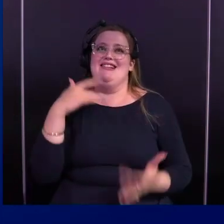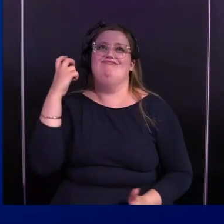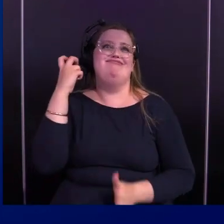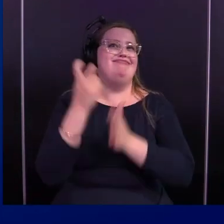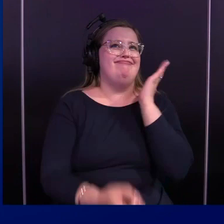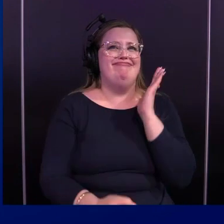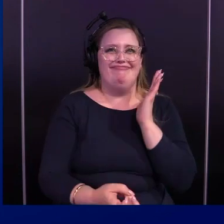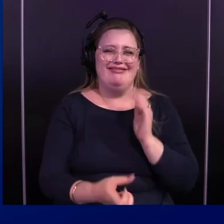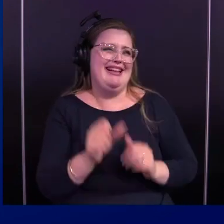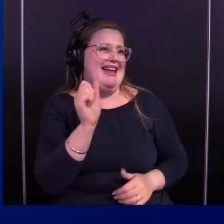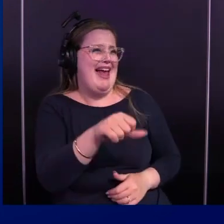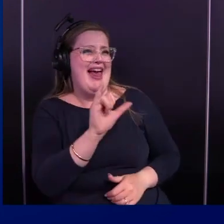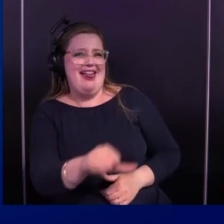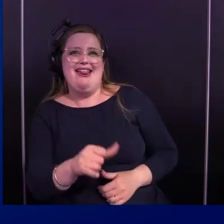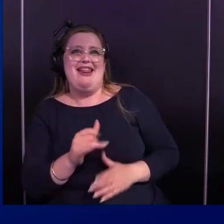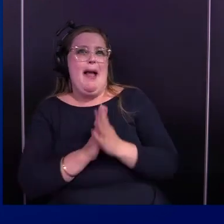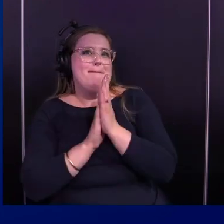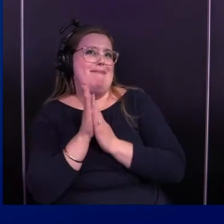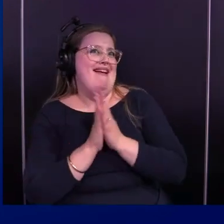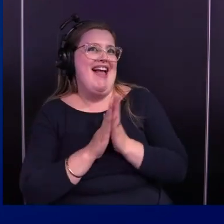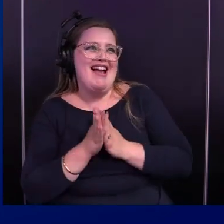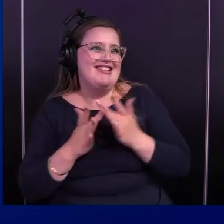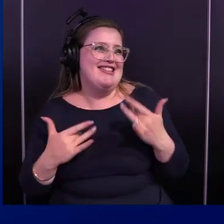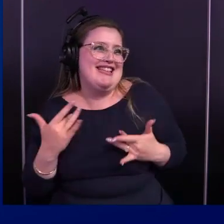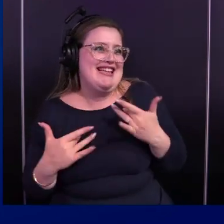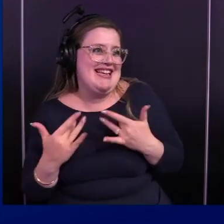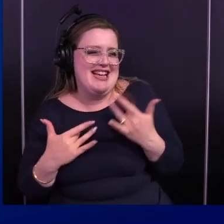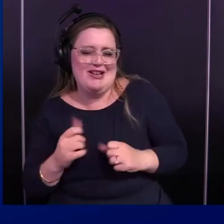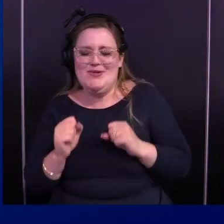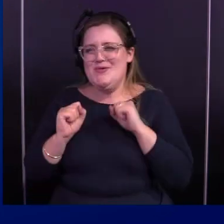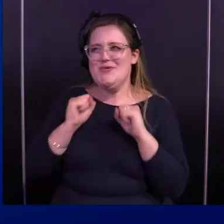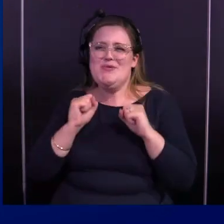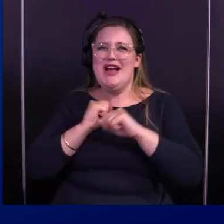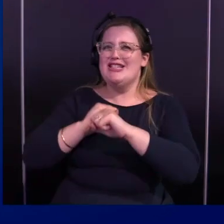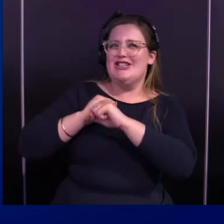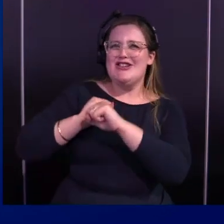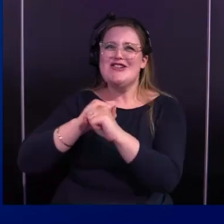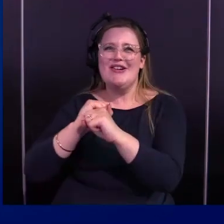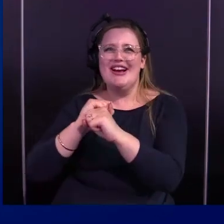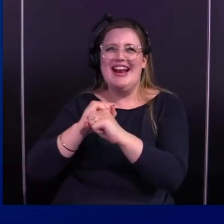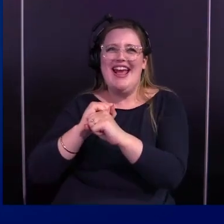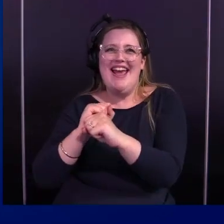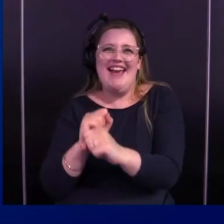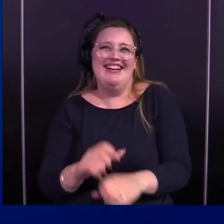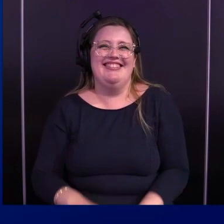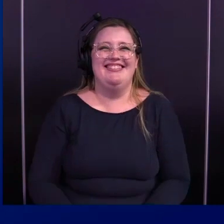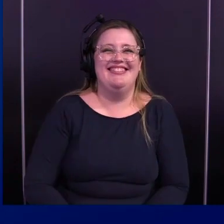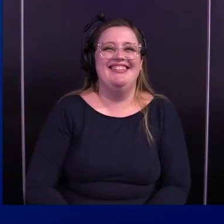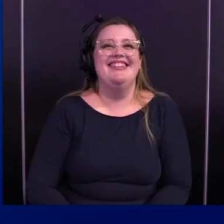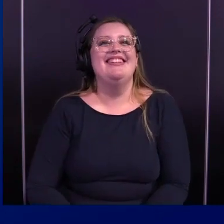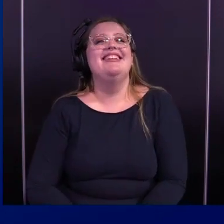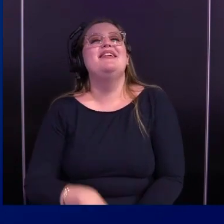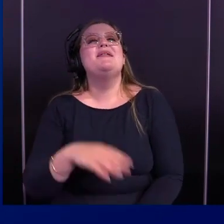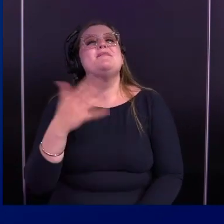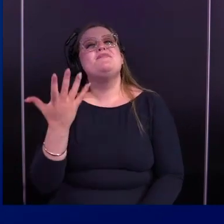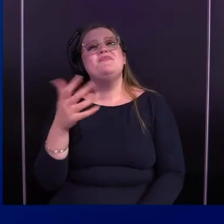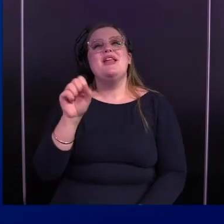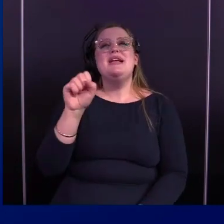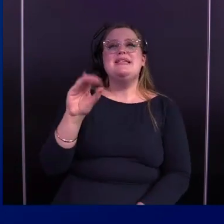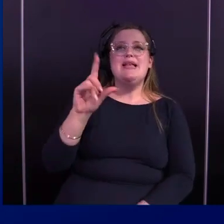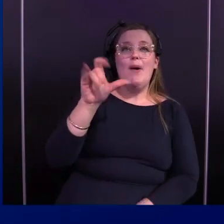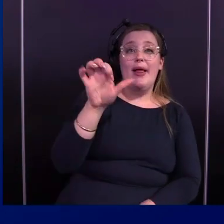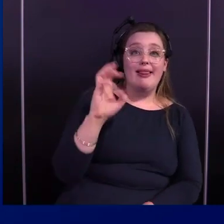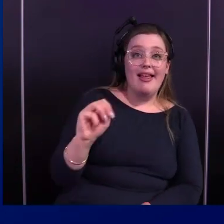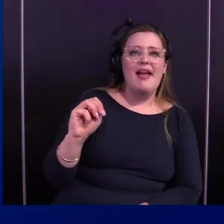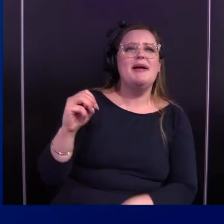It's true. Can feel it. Desire. Security. Yeah, so Liam, we talked about